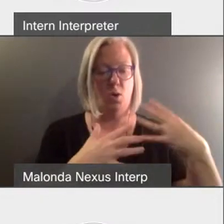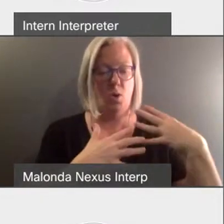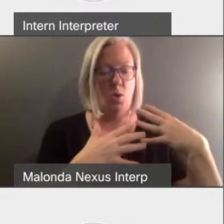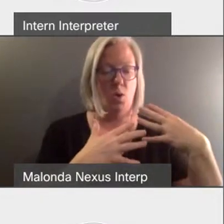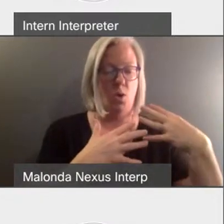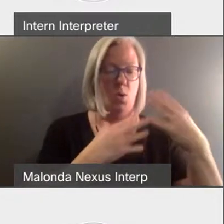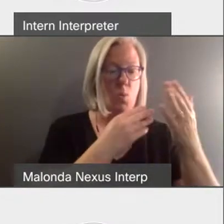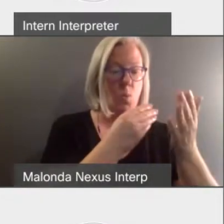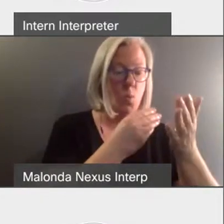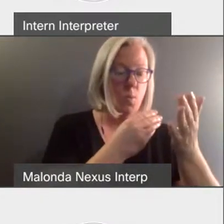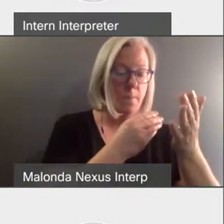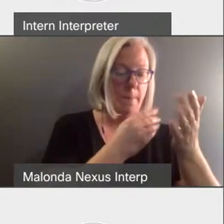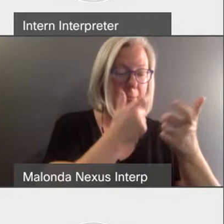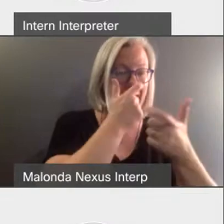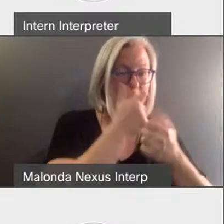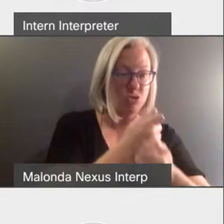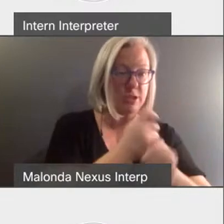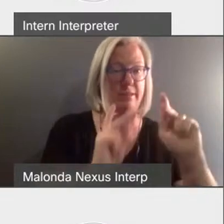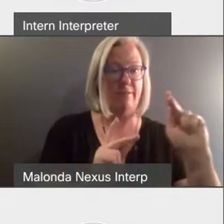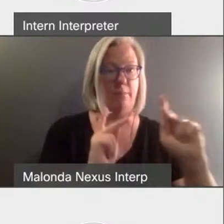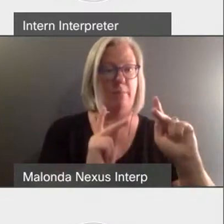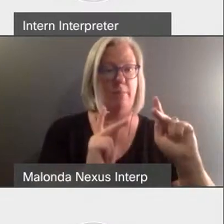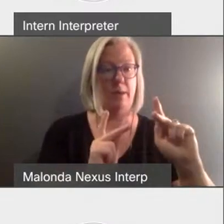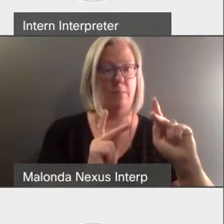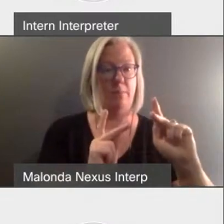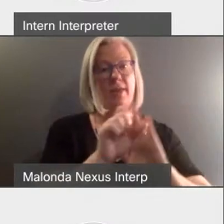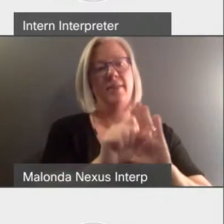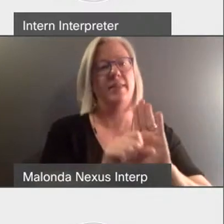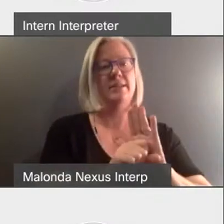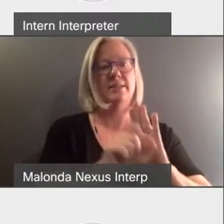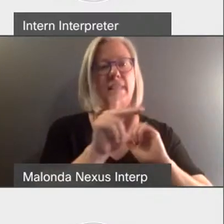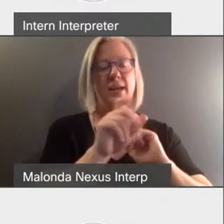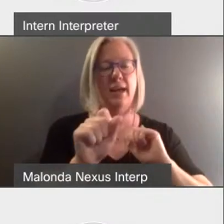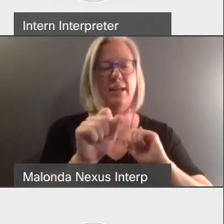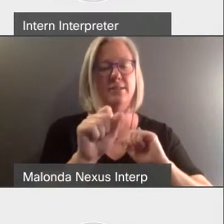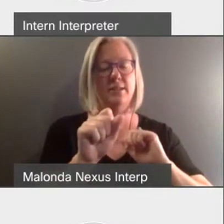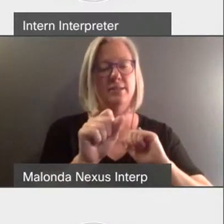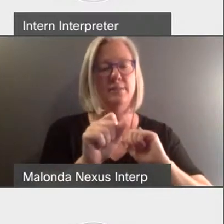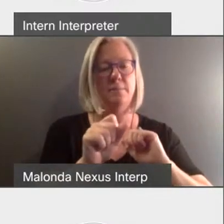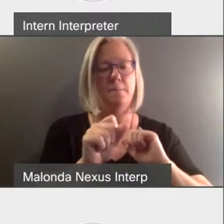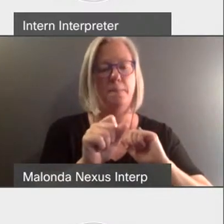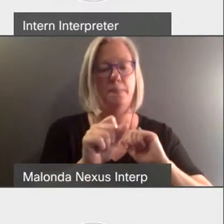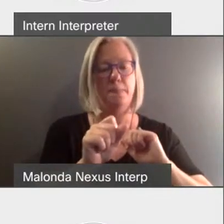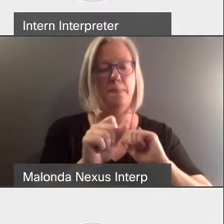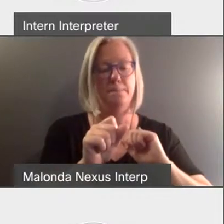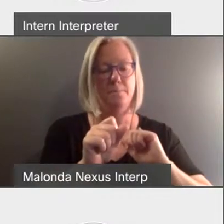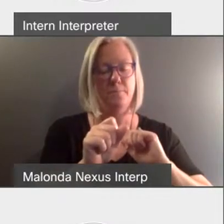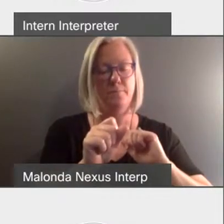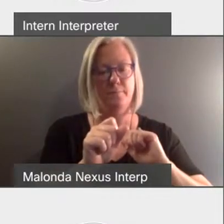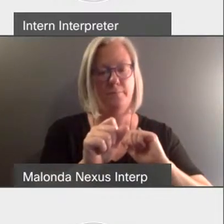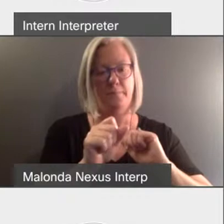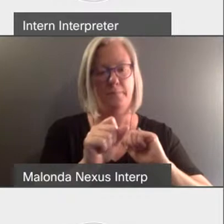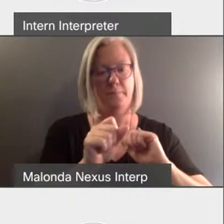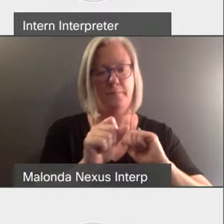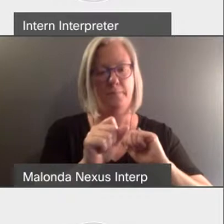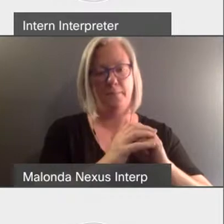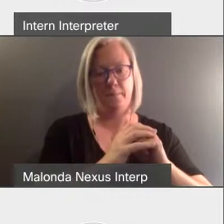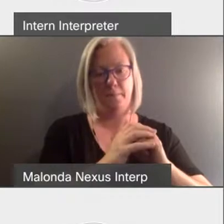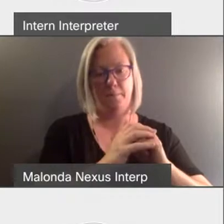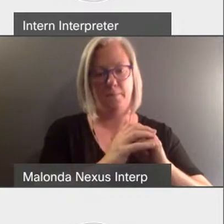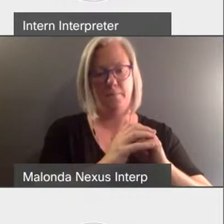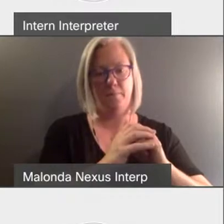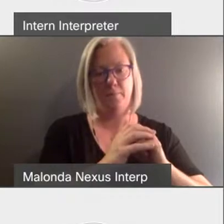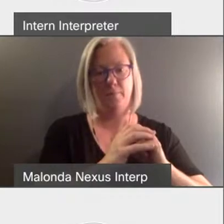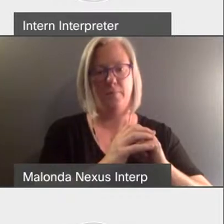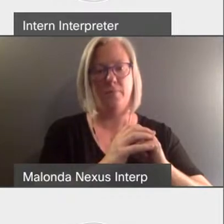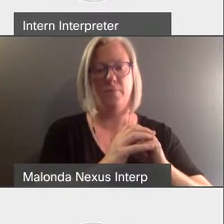welfare and interest of the people of the state of Kansas, continue to have.